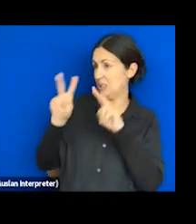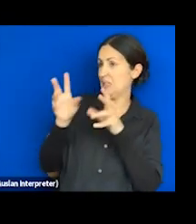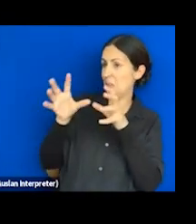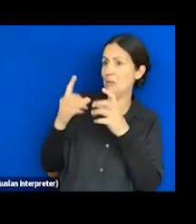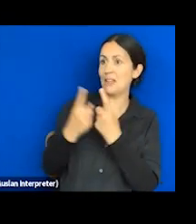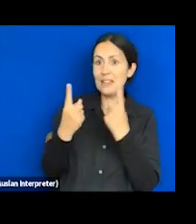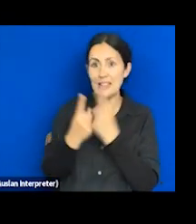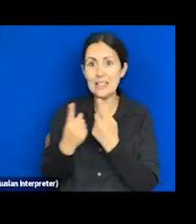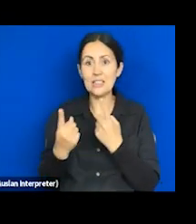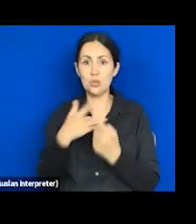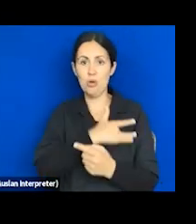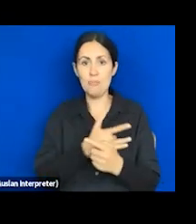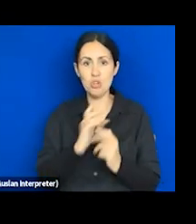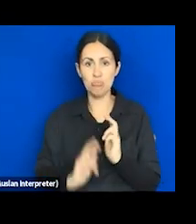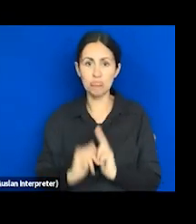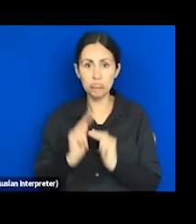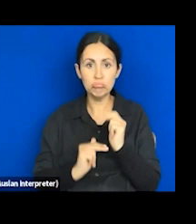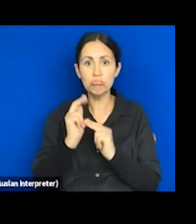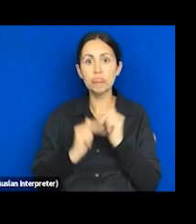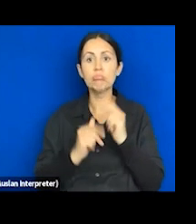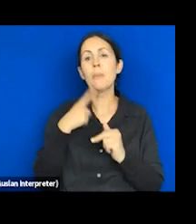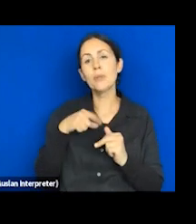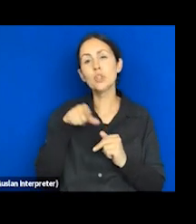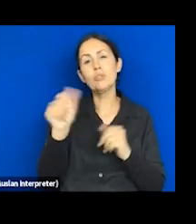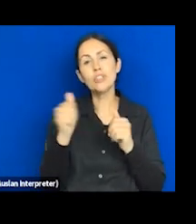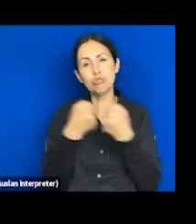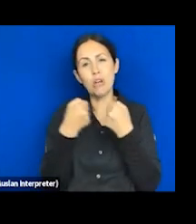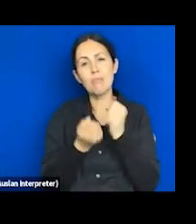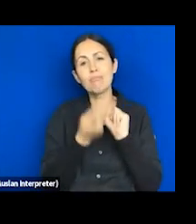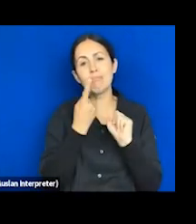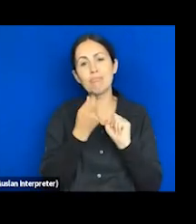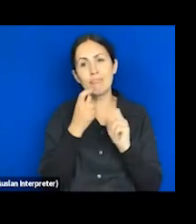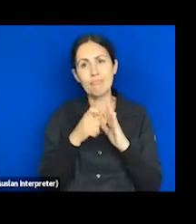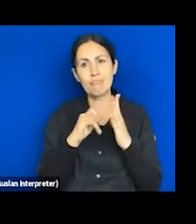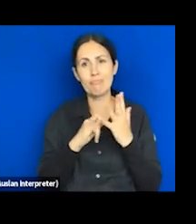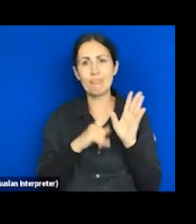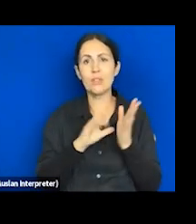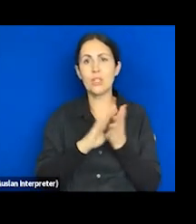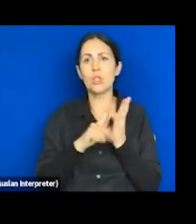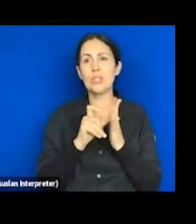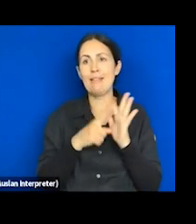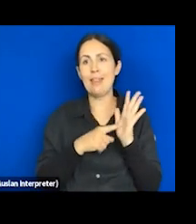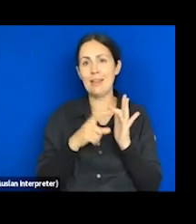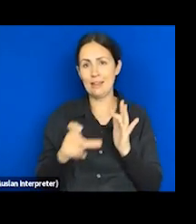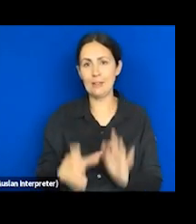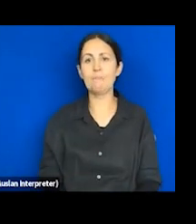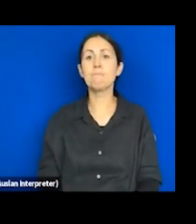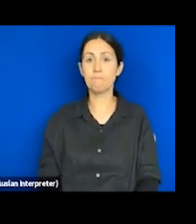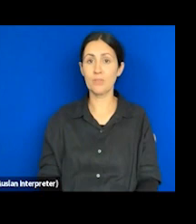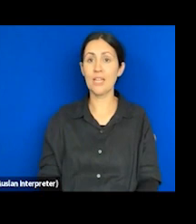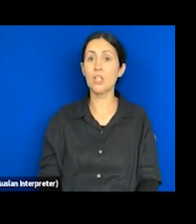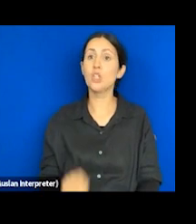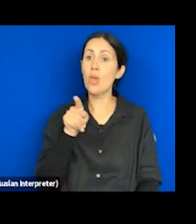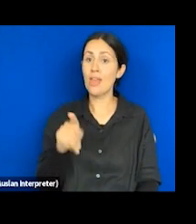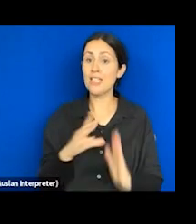that emerge under the psychedelic being examples of that. So that's the model. And does